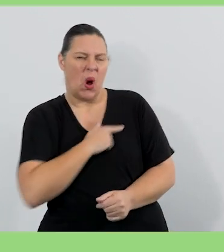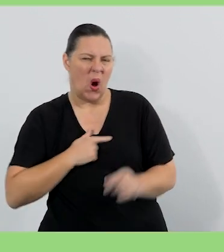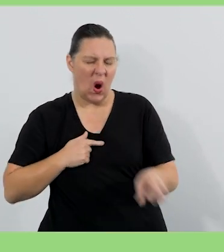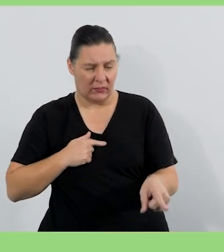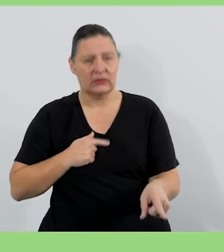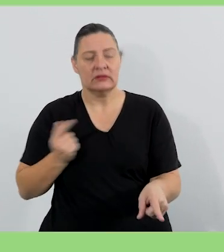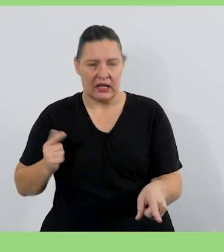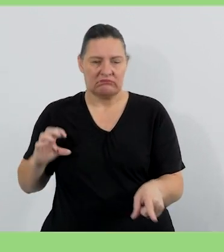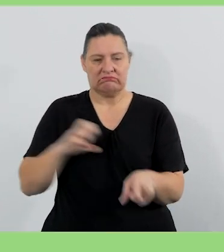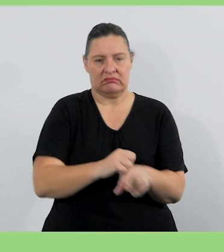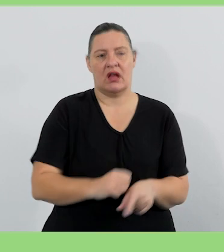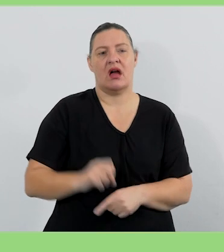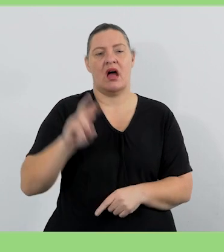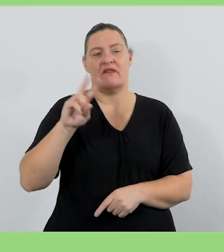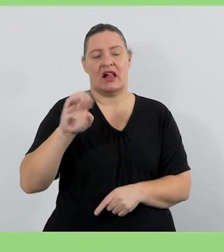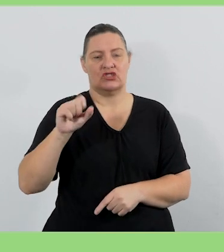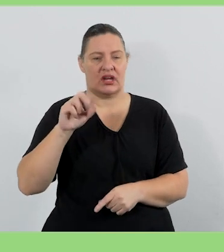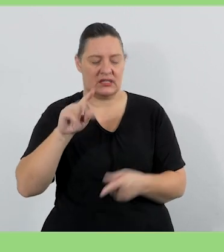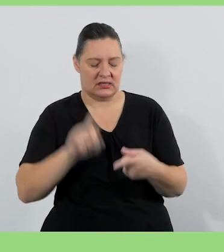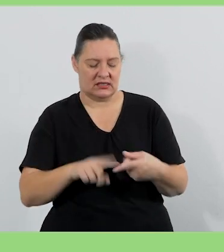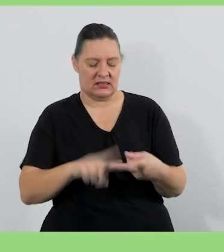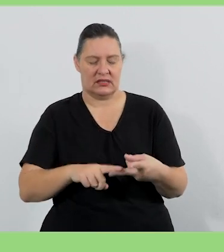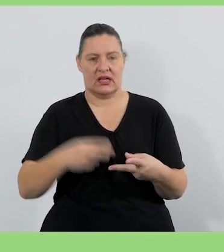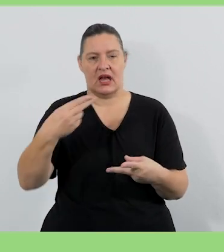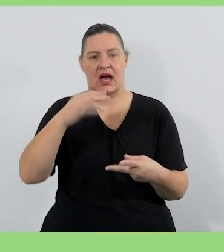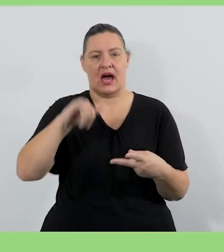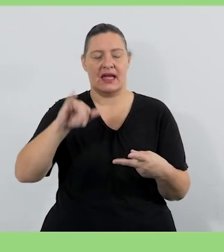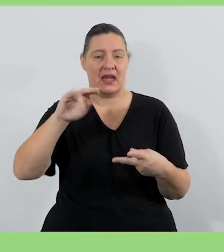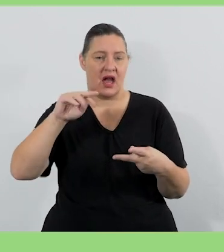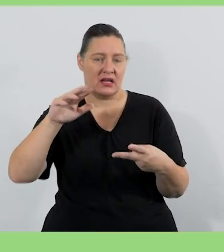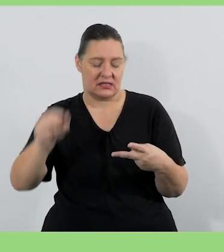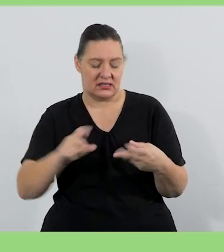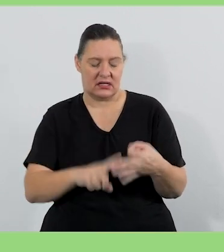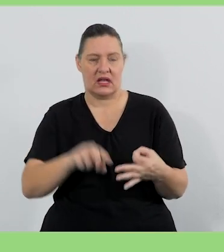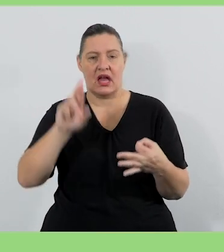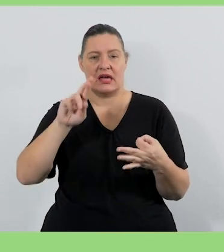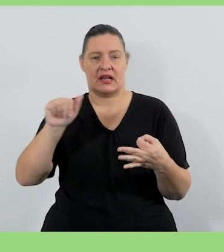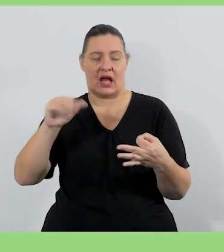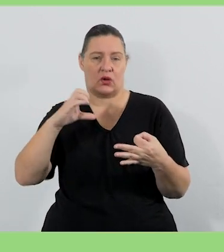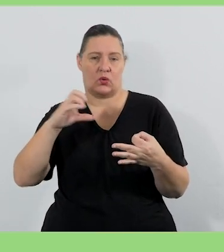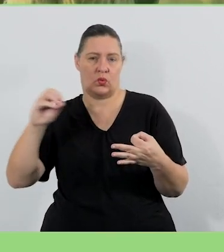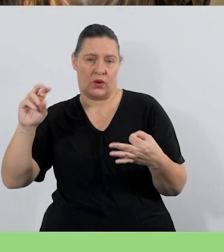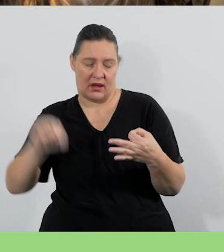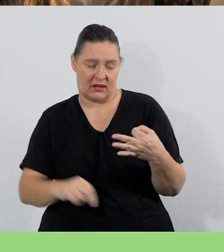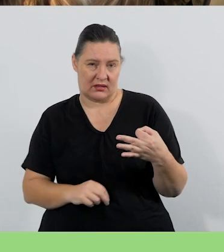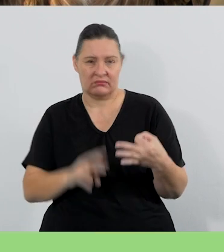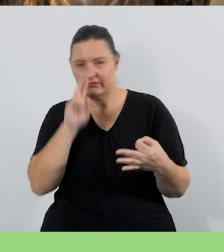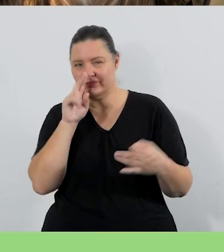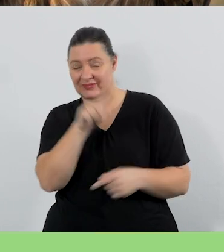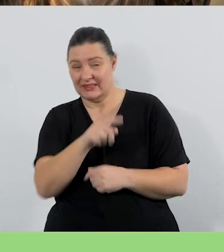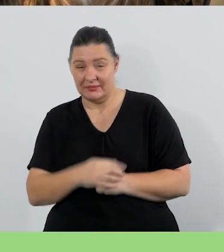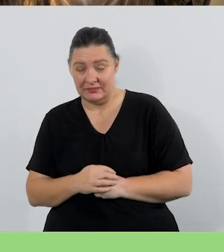that we have vultures, we have hyenas, and raccoons. So here is a nice